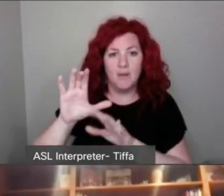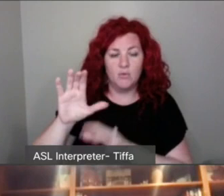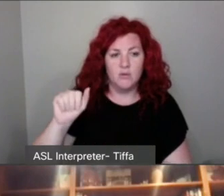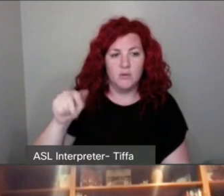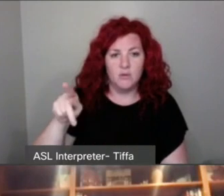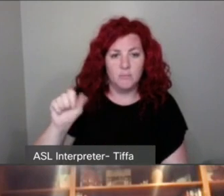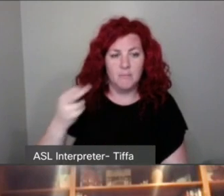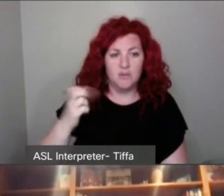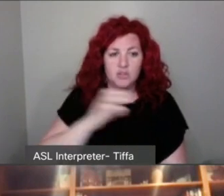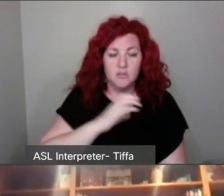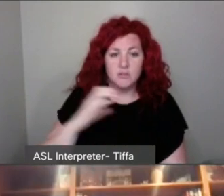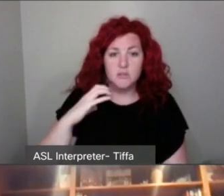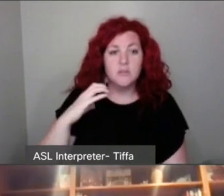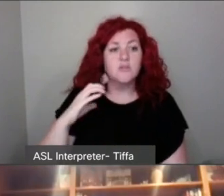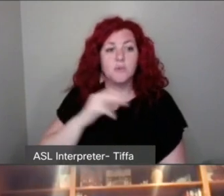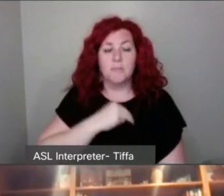Beach.